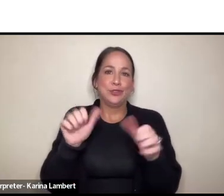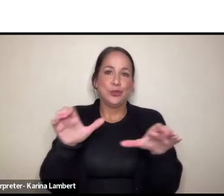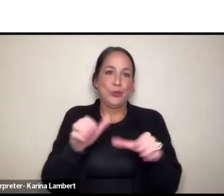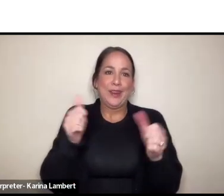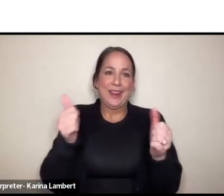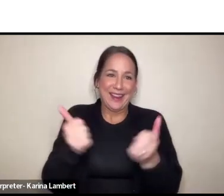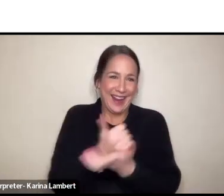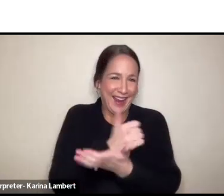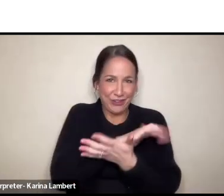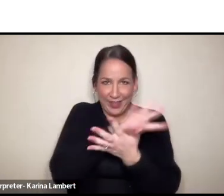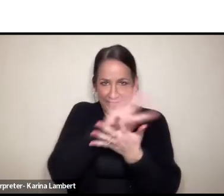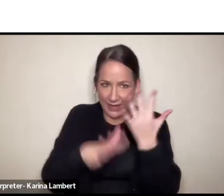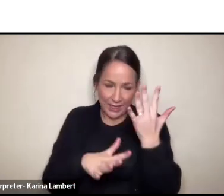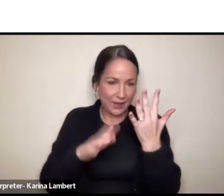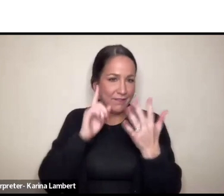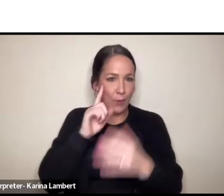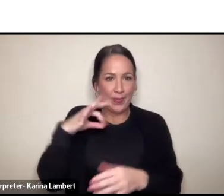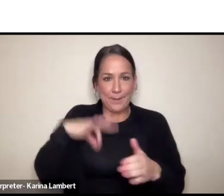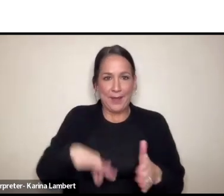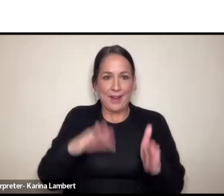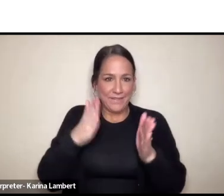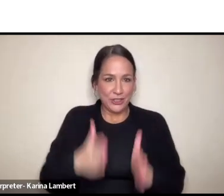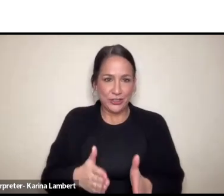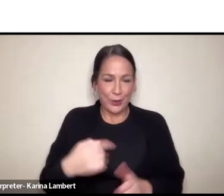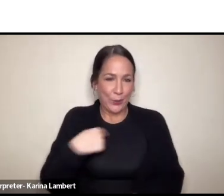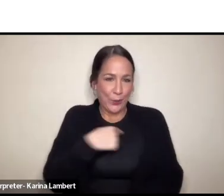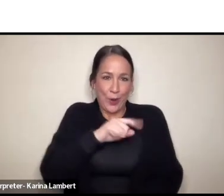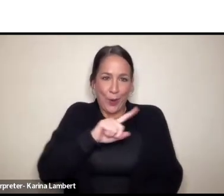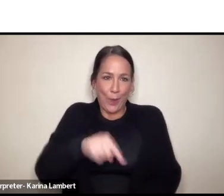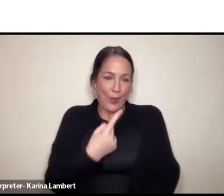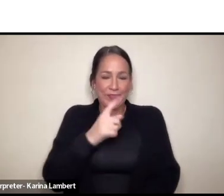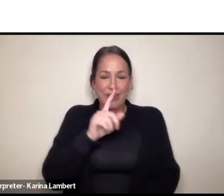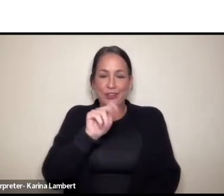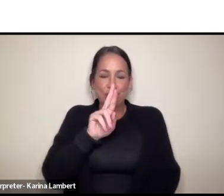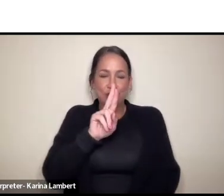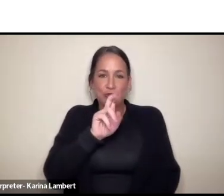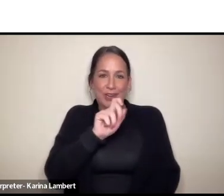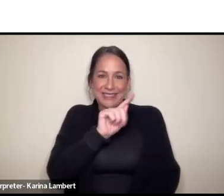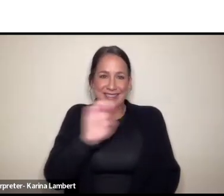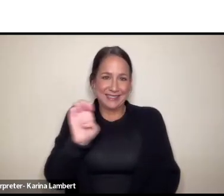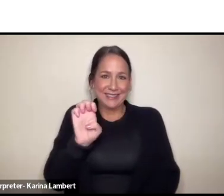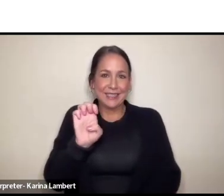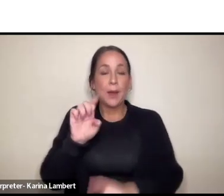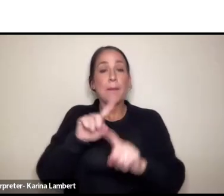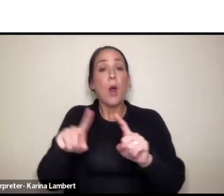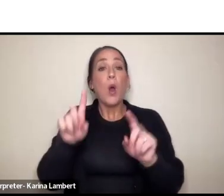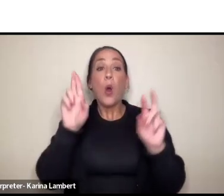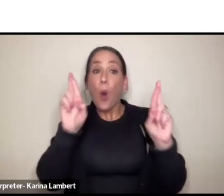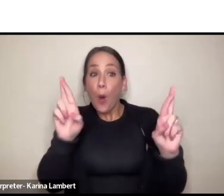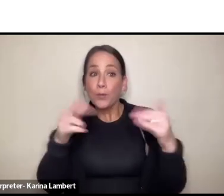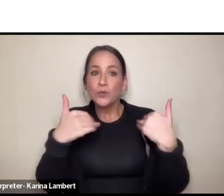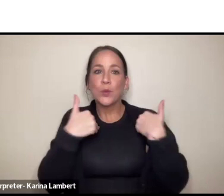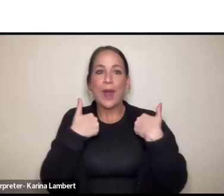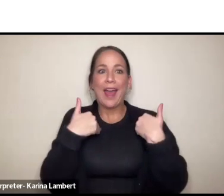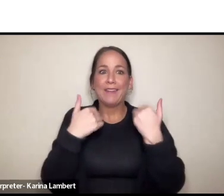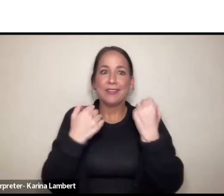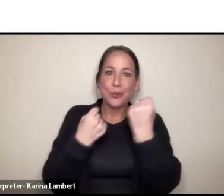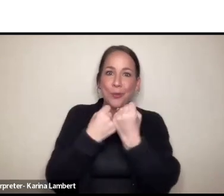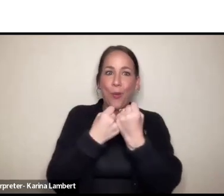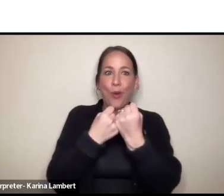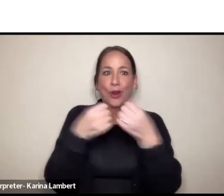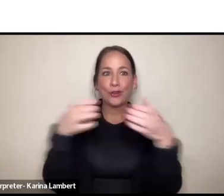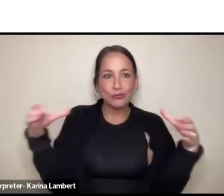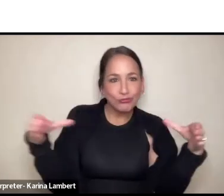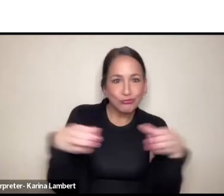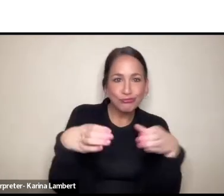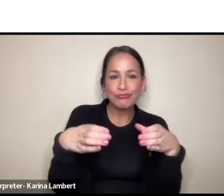trustee. We hope to have a support network that will be involved in this